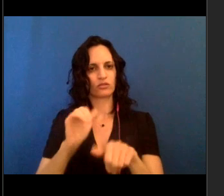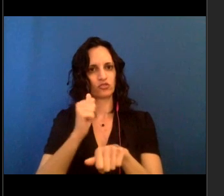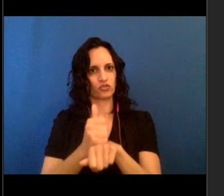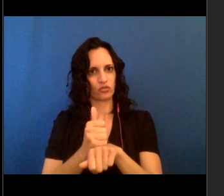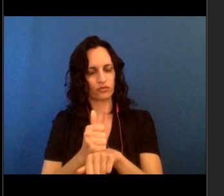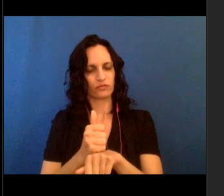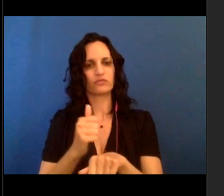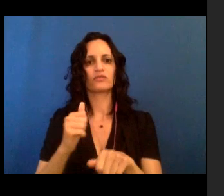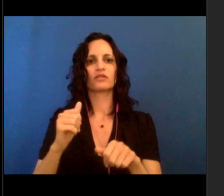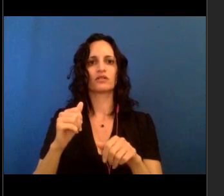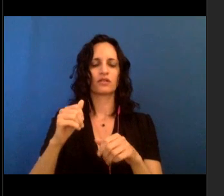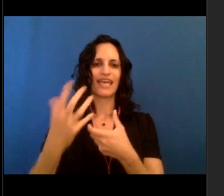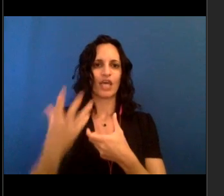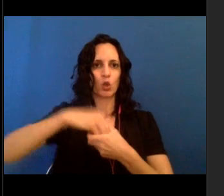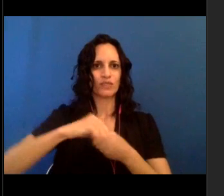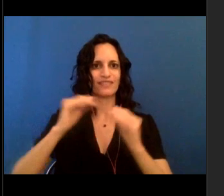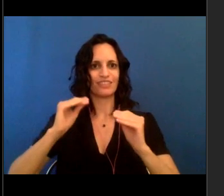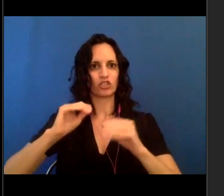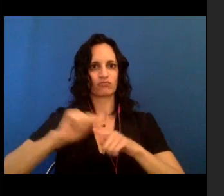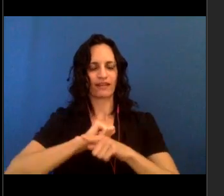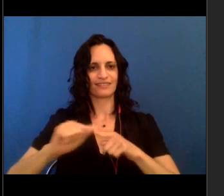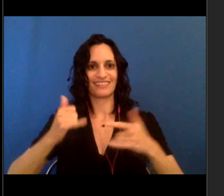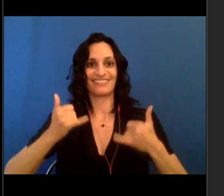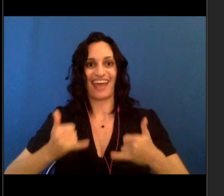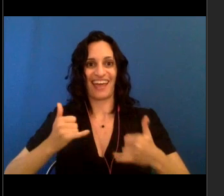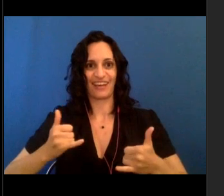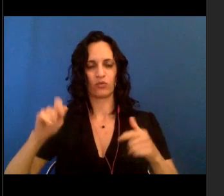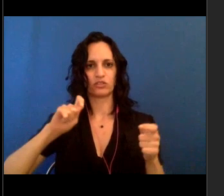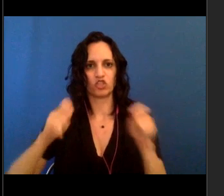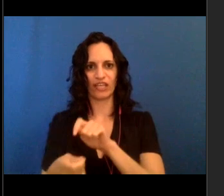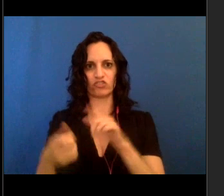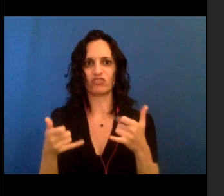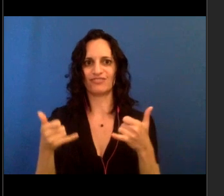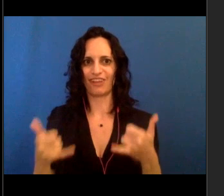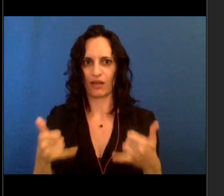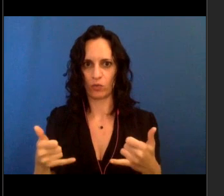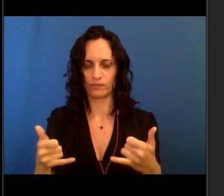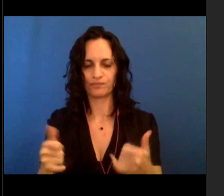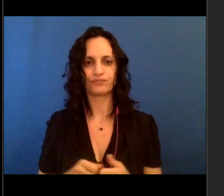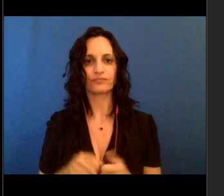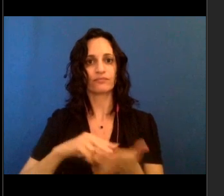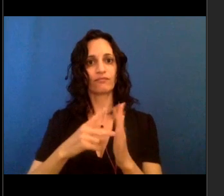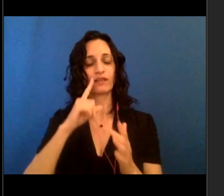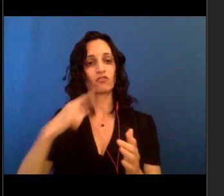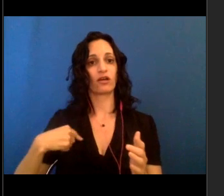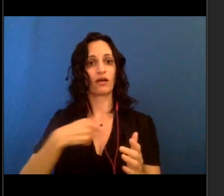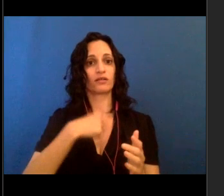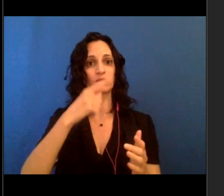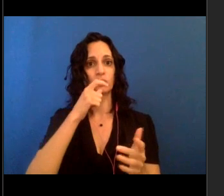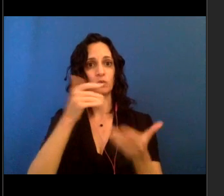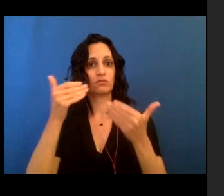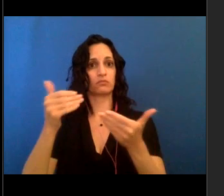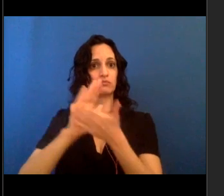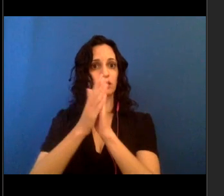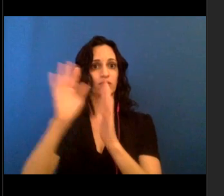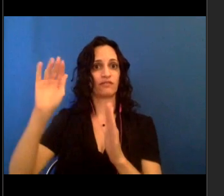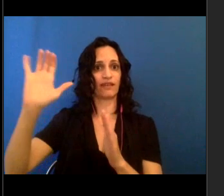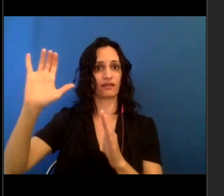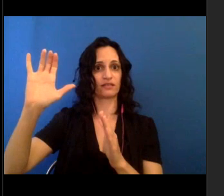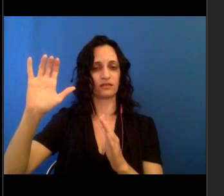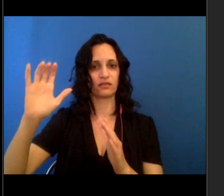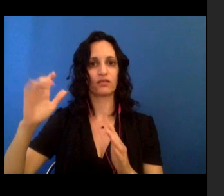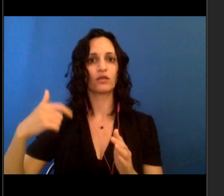practices early and we can start creating change right now, because that means that, for those of us who go on to become faculty, we're going to be adapting